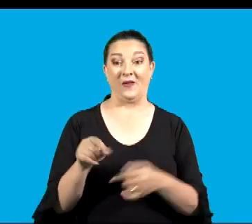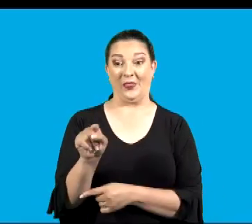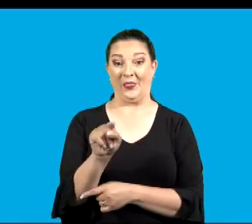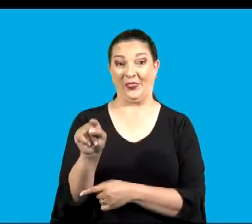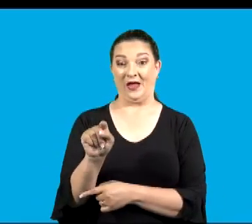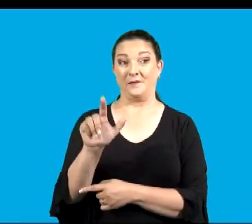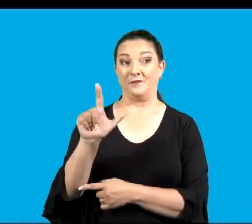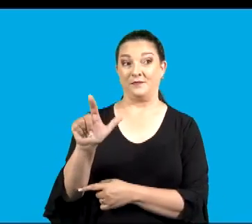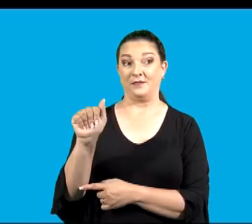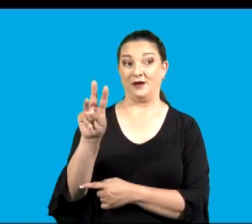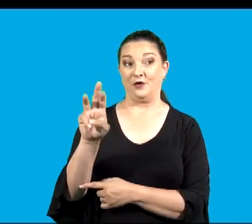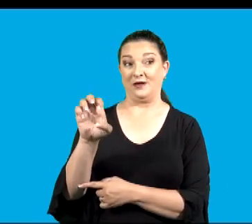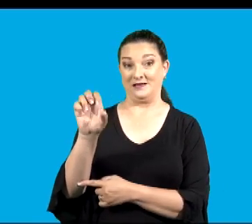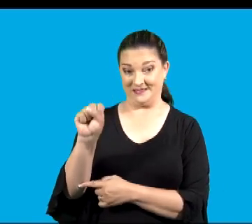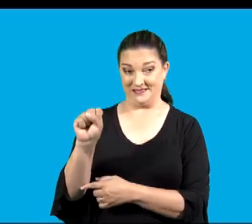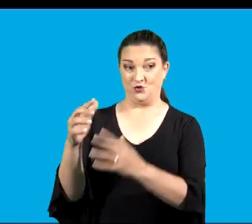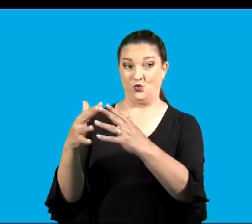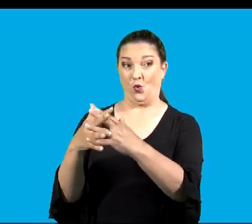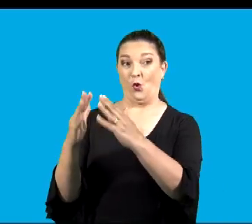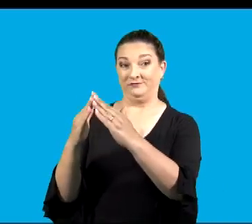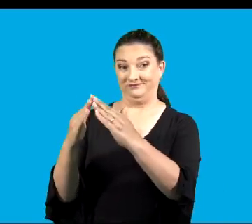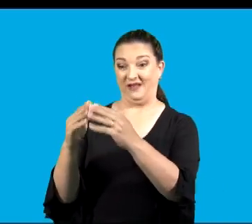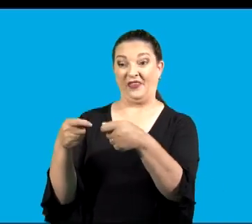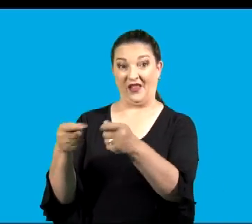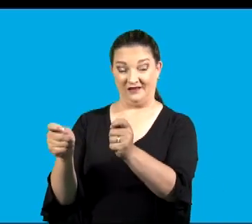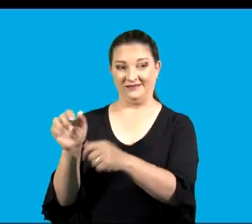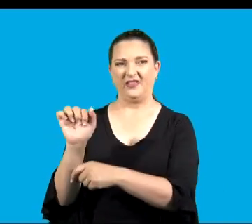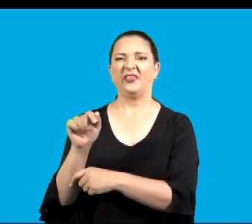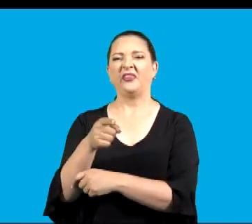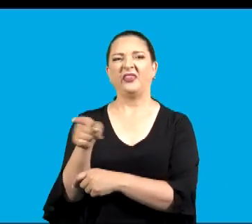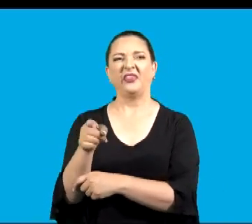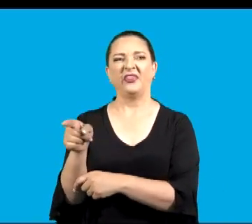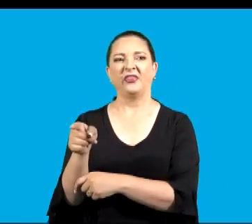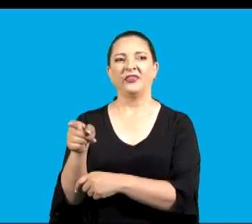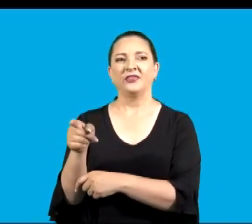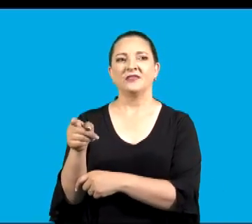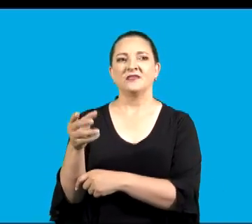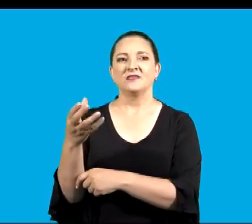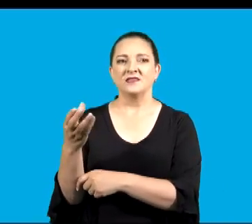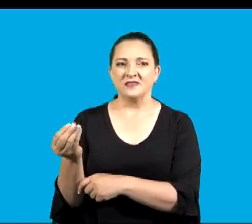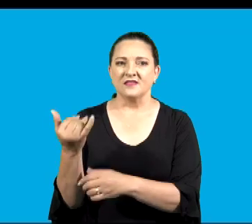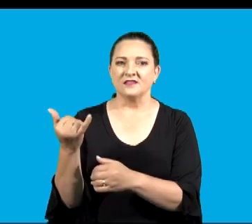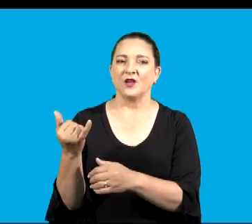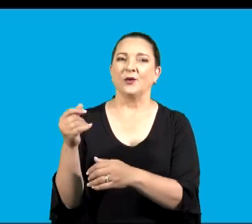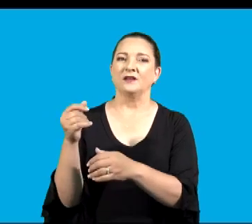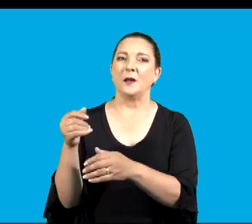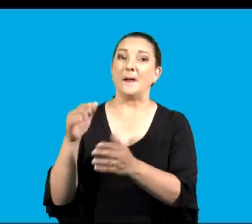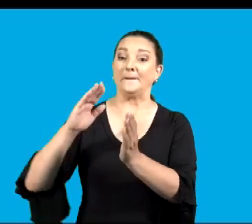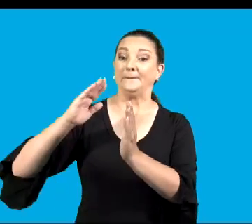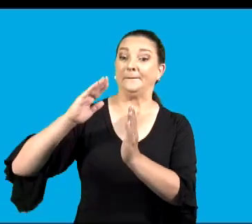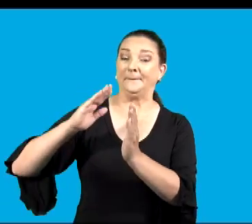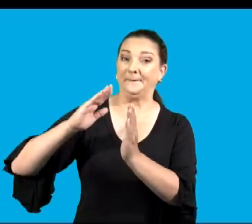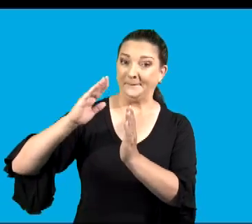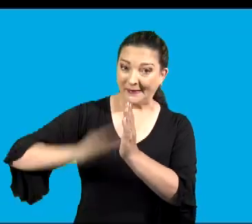Lewis Wholesalers, that is them or they had erroneously entered